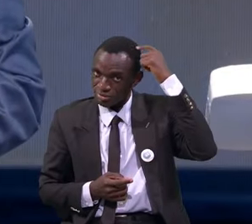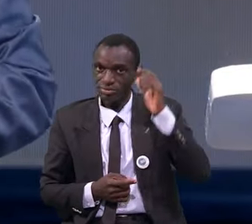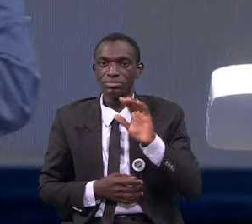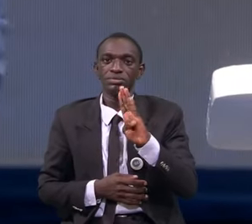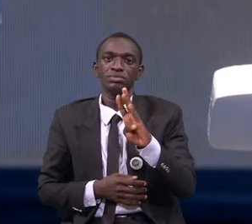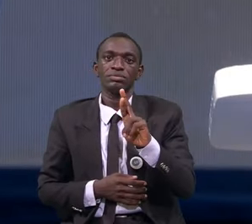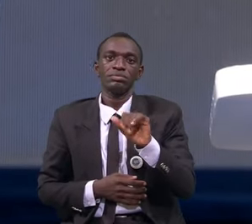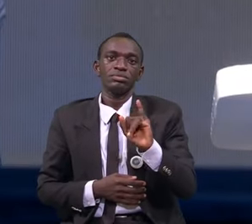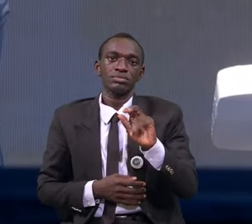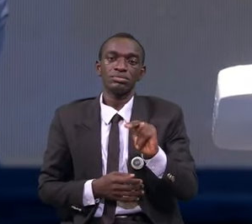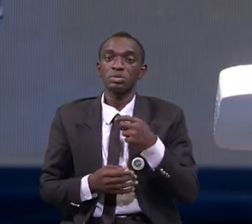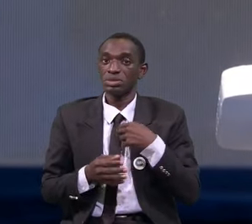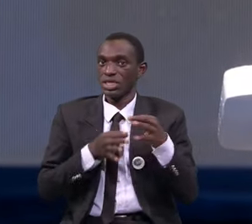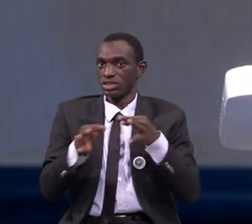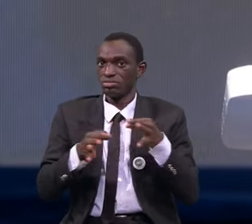to you.